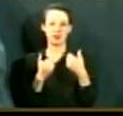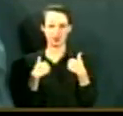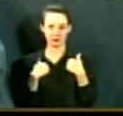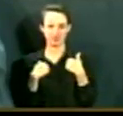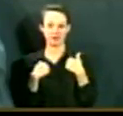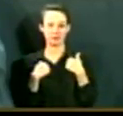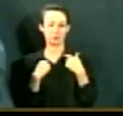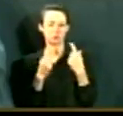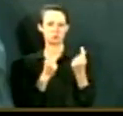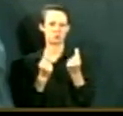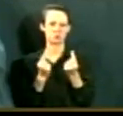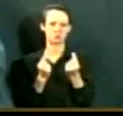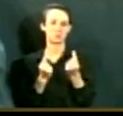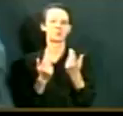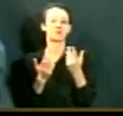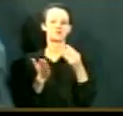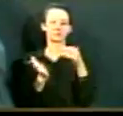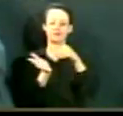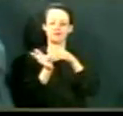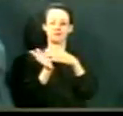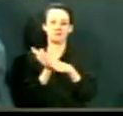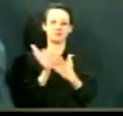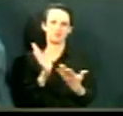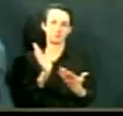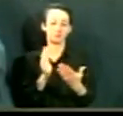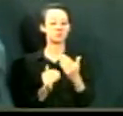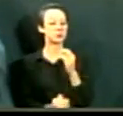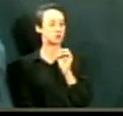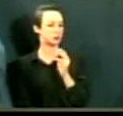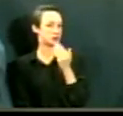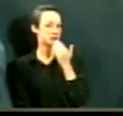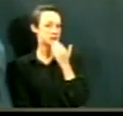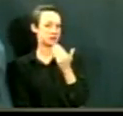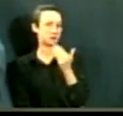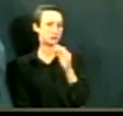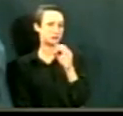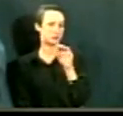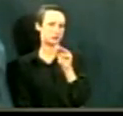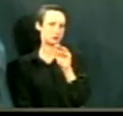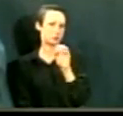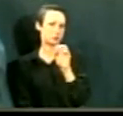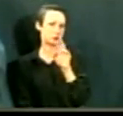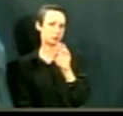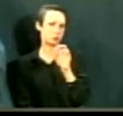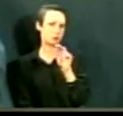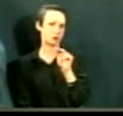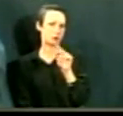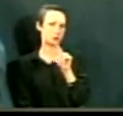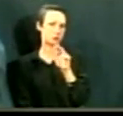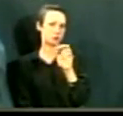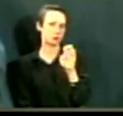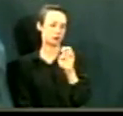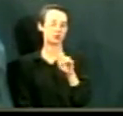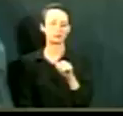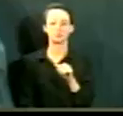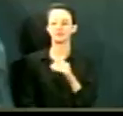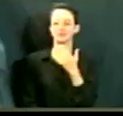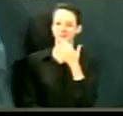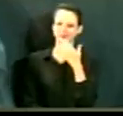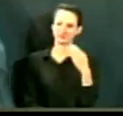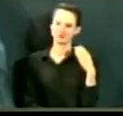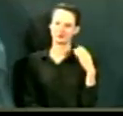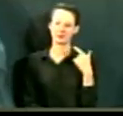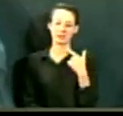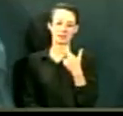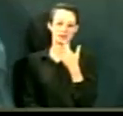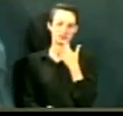you. Okay, thank you. Ms. Roundtree and then Ms. Fugit. Thank you, Madam Chair. And I just want to echo